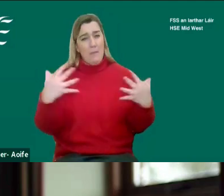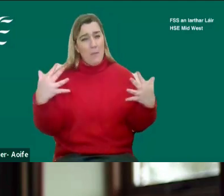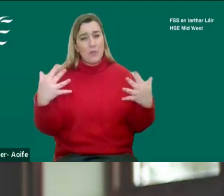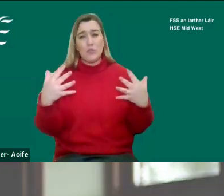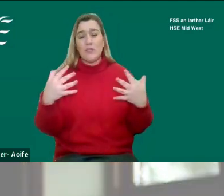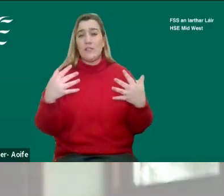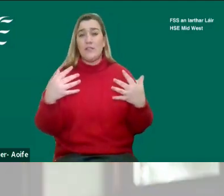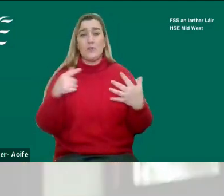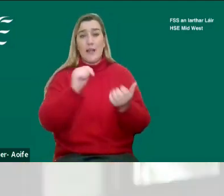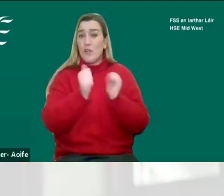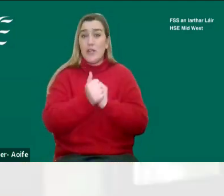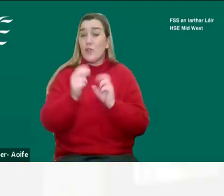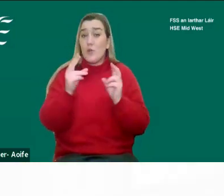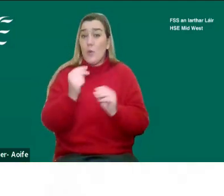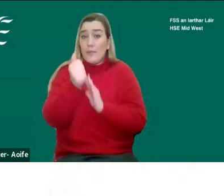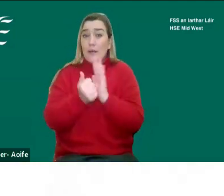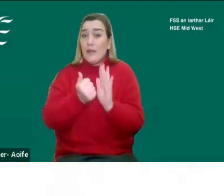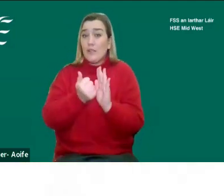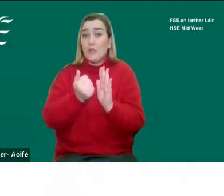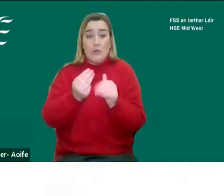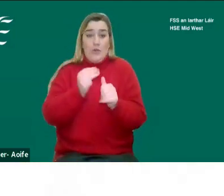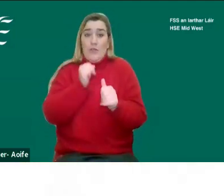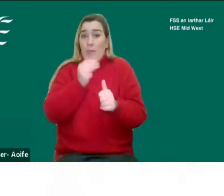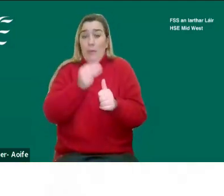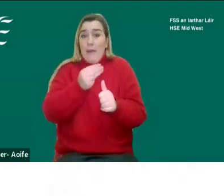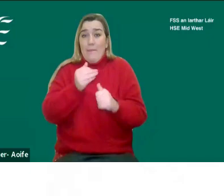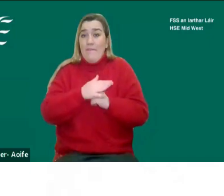like that I had no experience of really, you know, so.